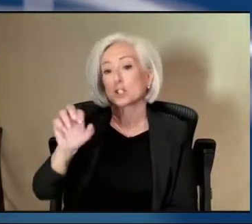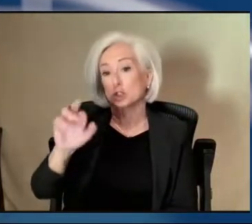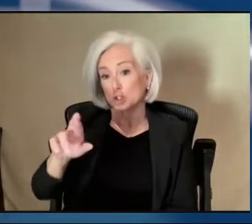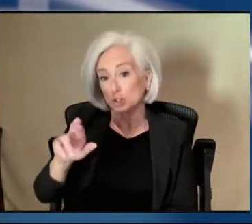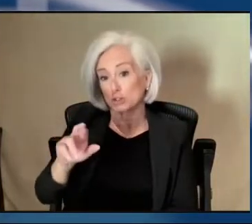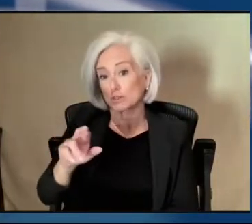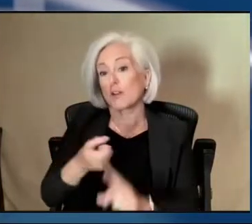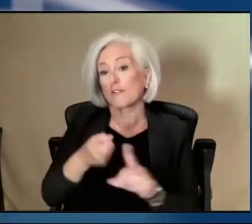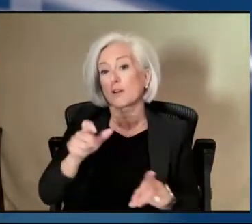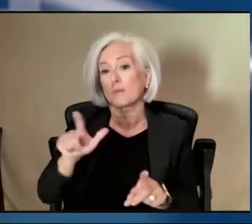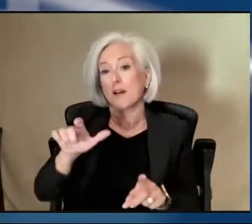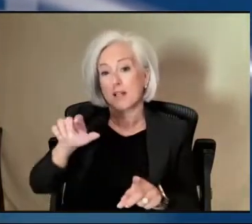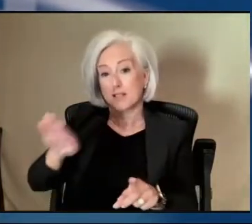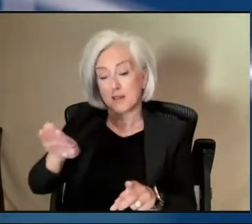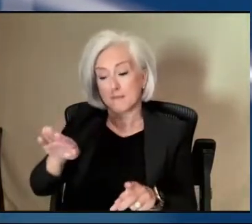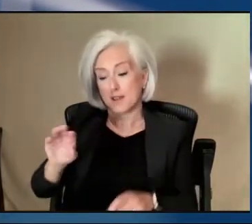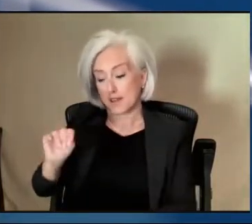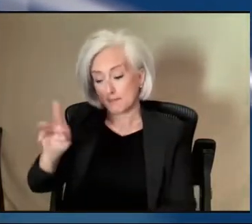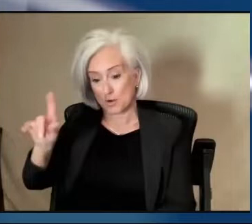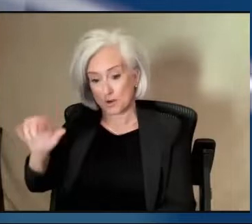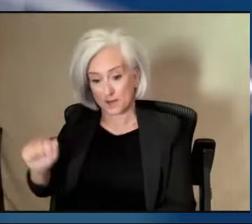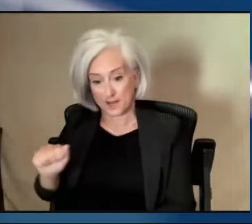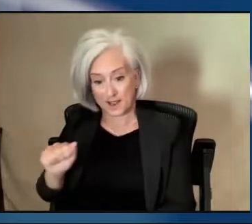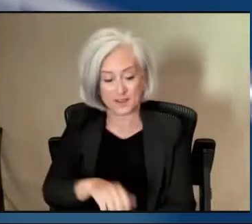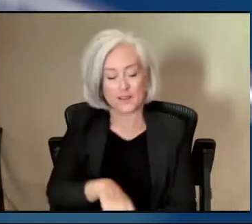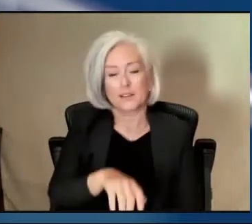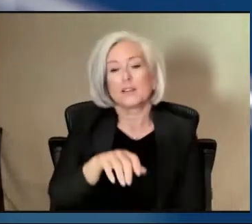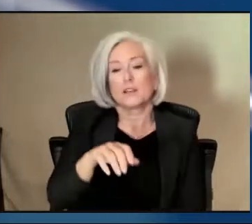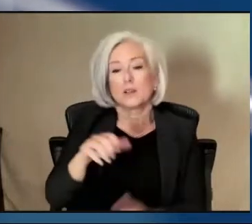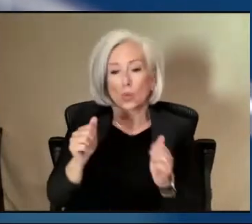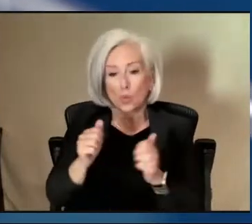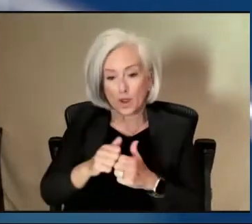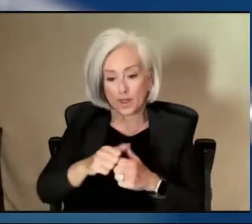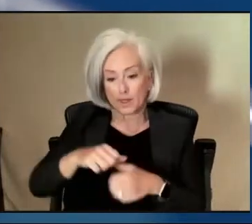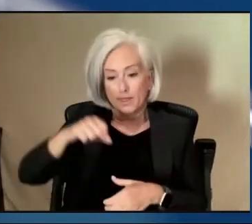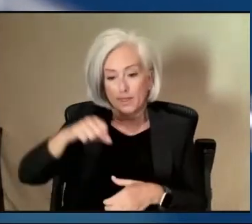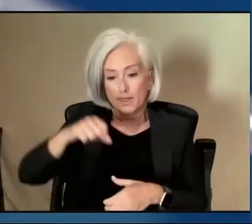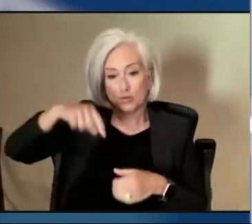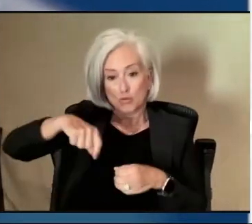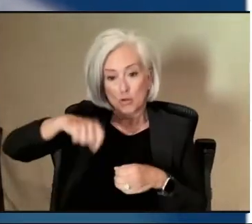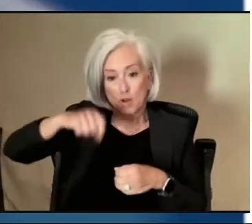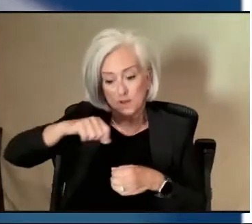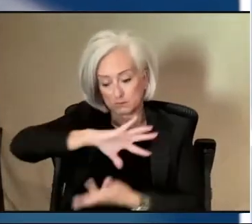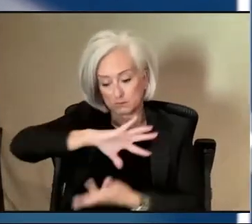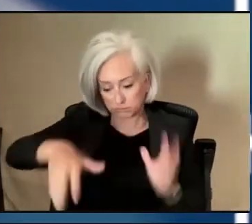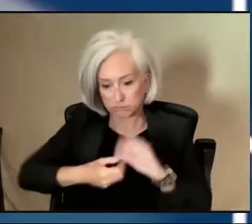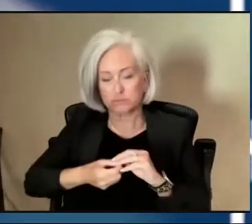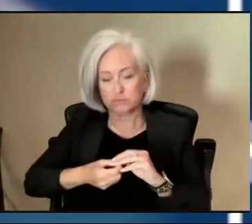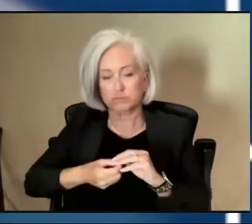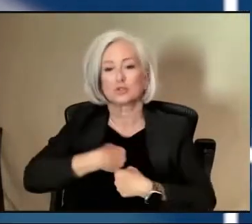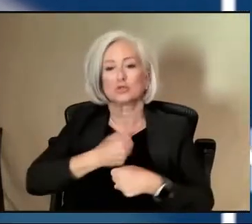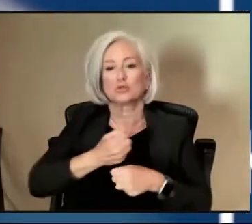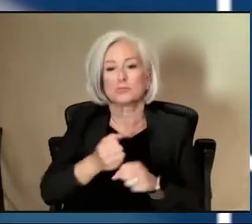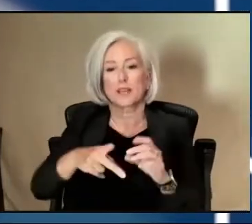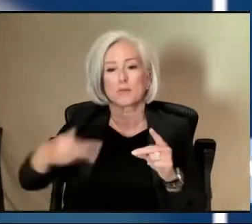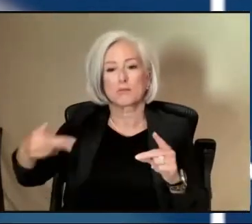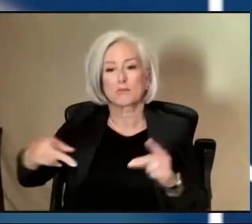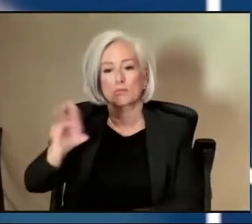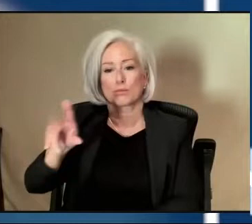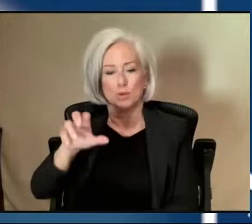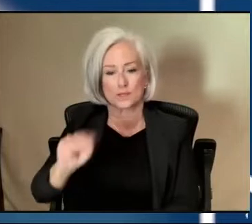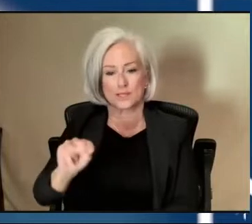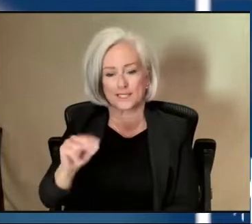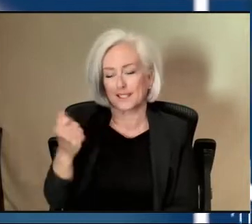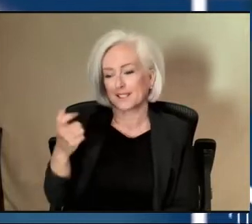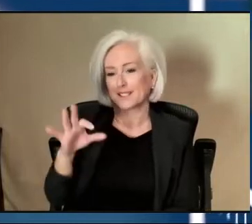mixing mRNA with fat droplets caused human cells to make proteins. By 1990, researchers were using